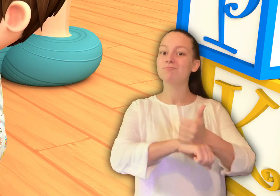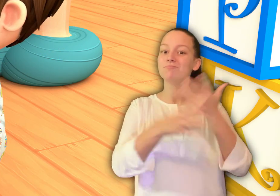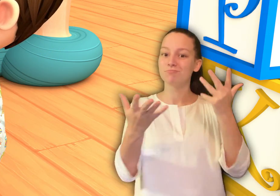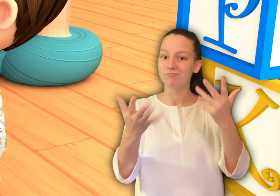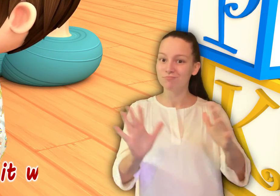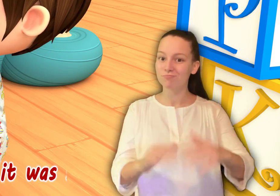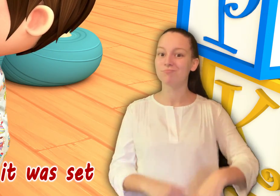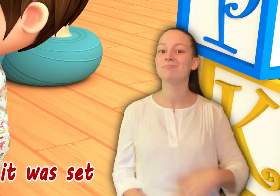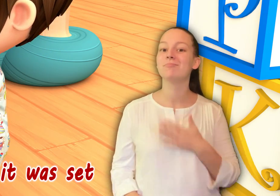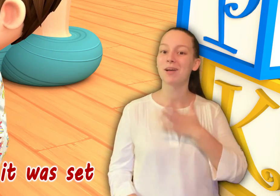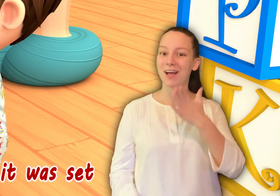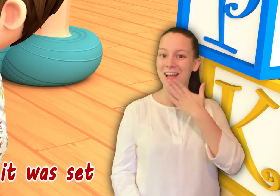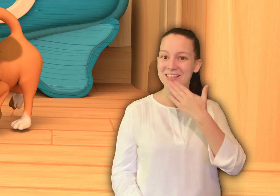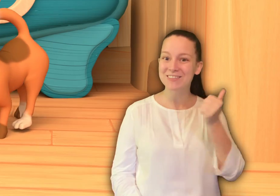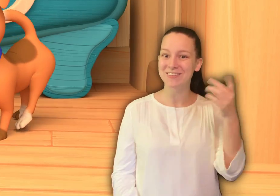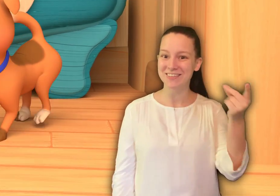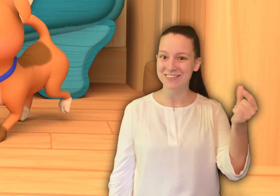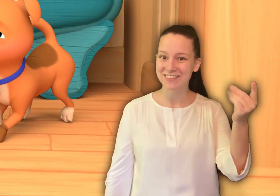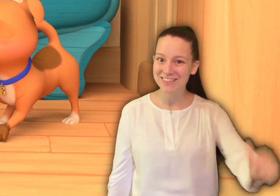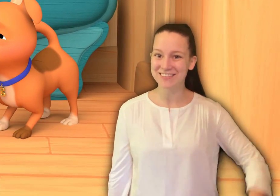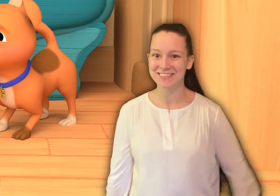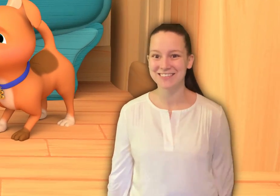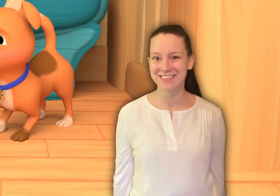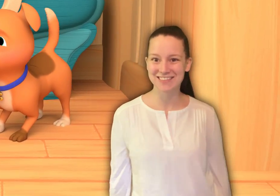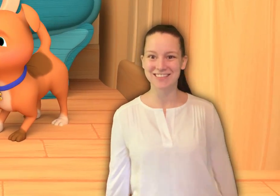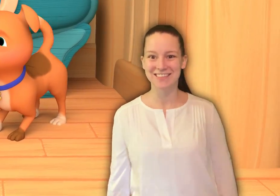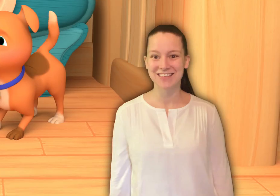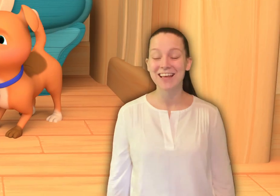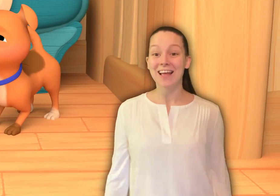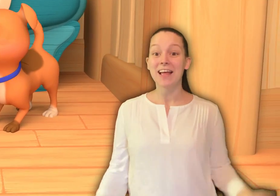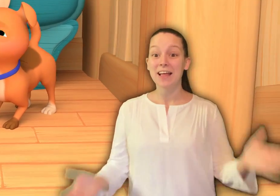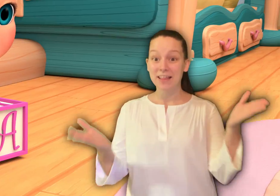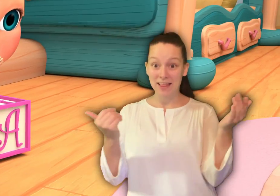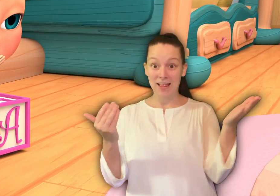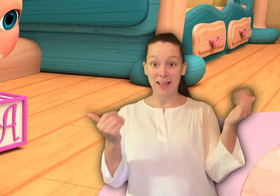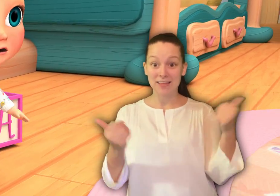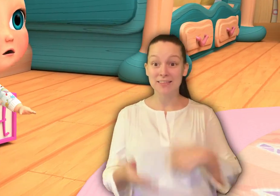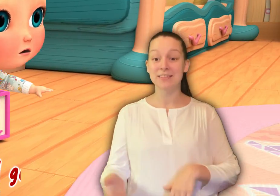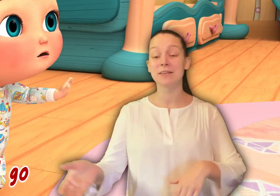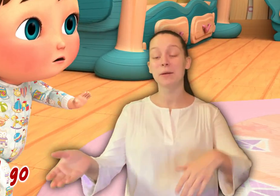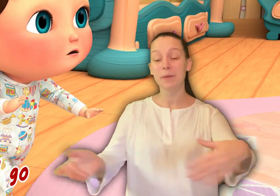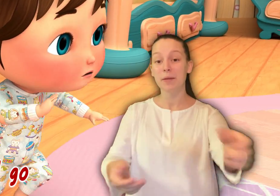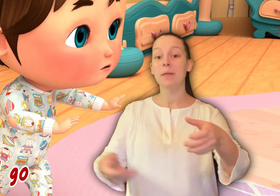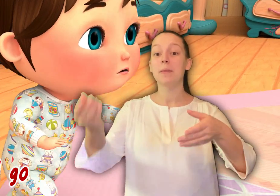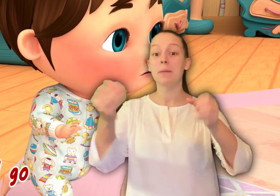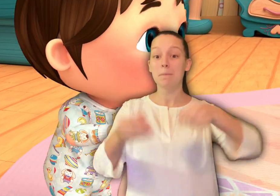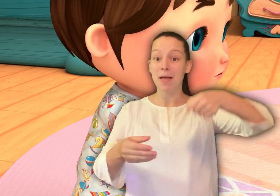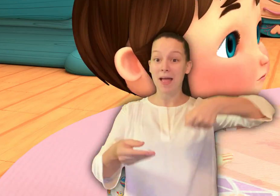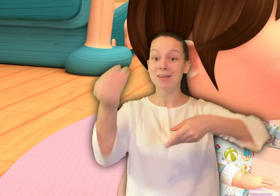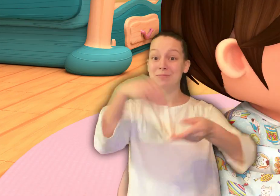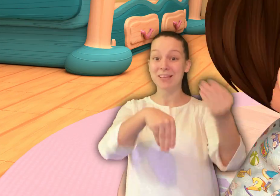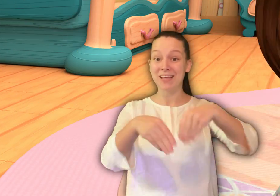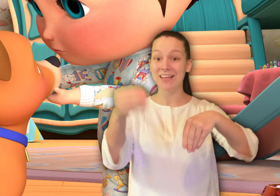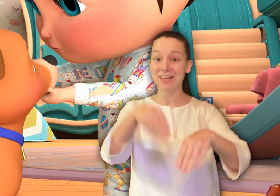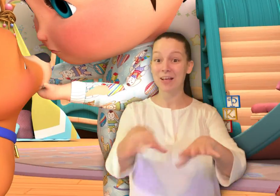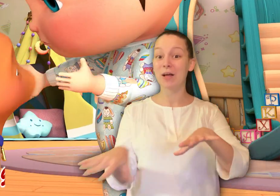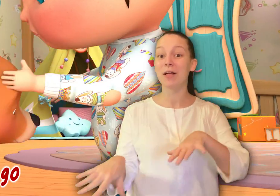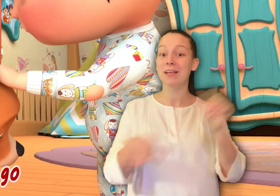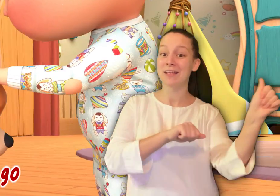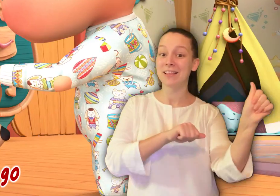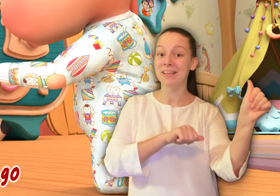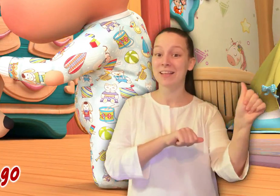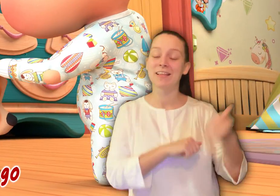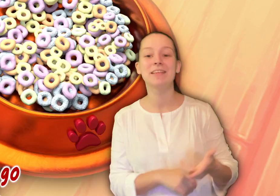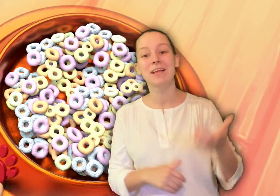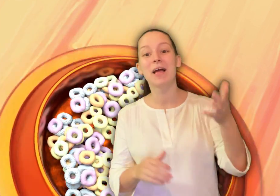made an appointment and it was set my sweet puppy let's pack our bag and go bag and